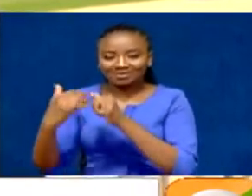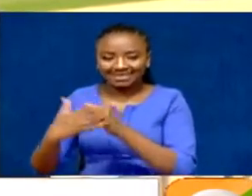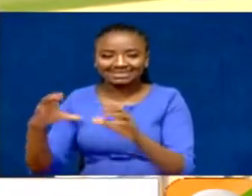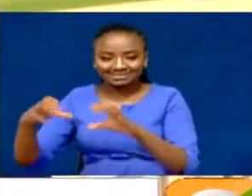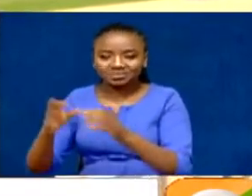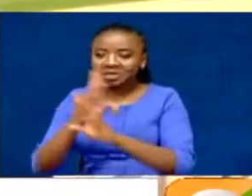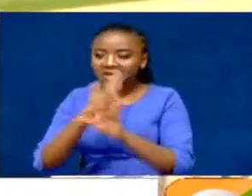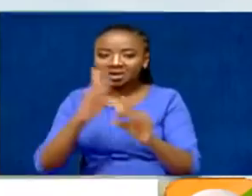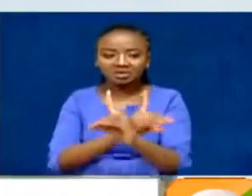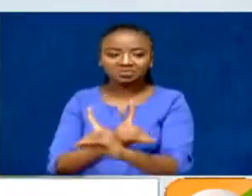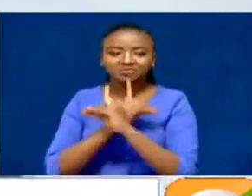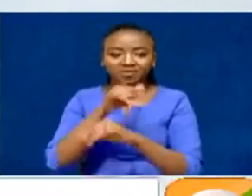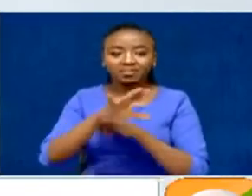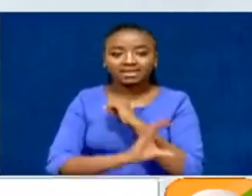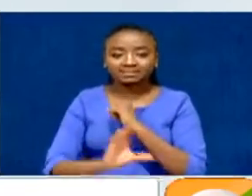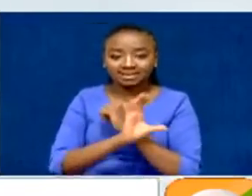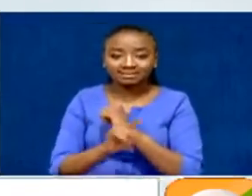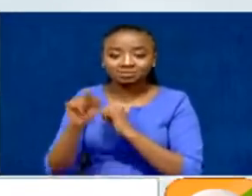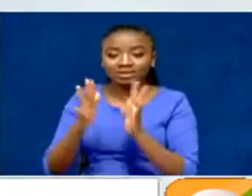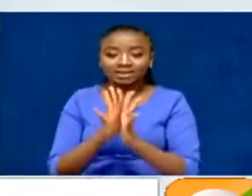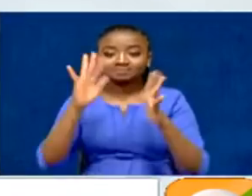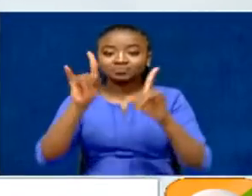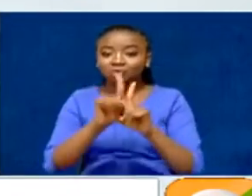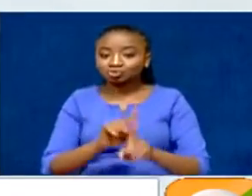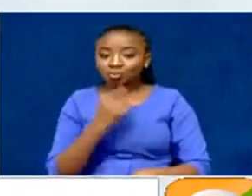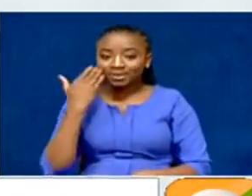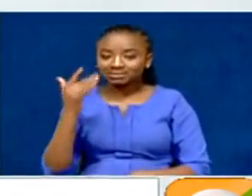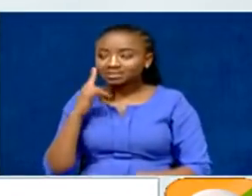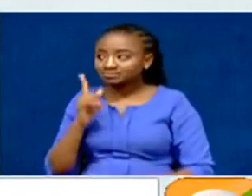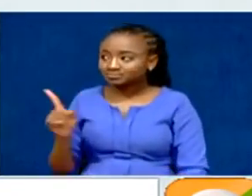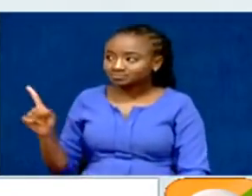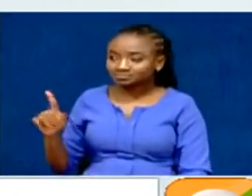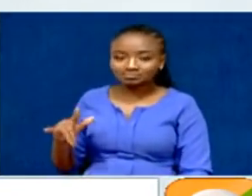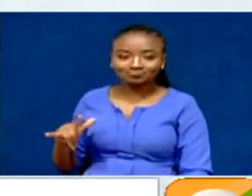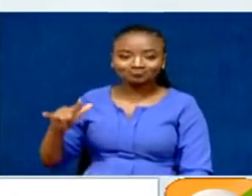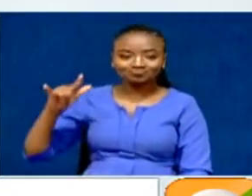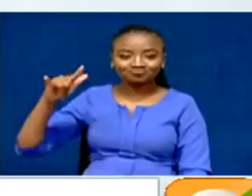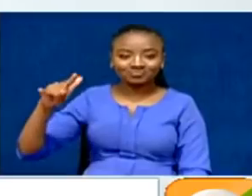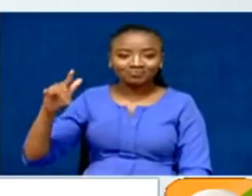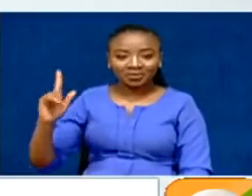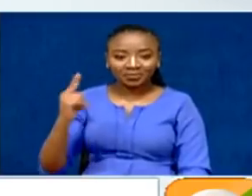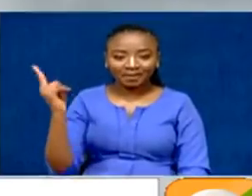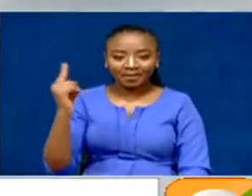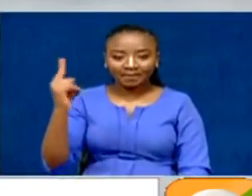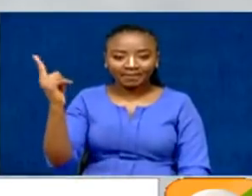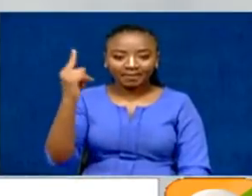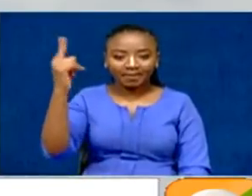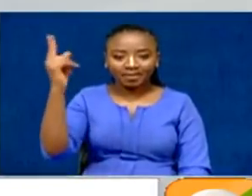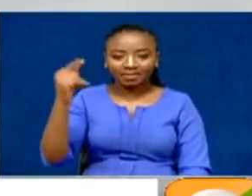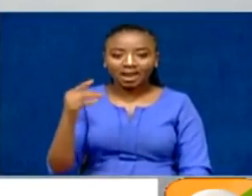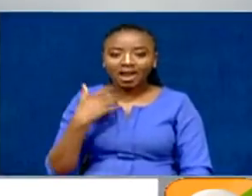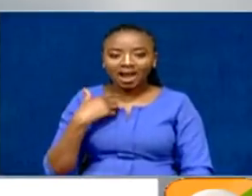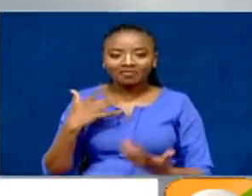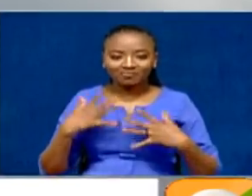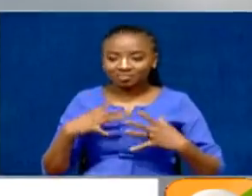the defence of this country. The ceremony also saw an elaborate air show by the KDF, with the highlight being the